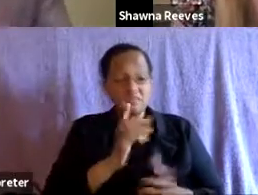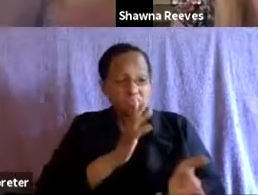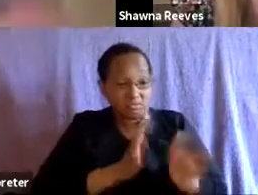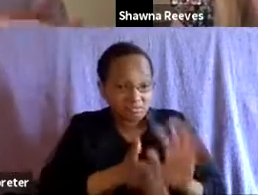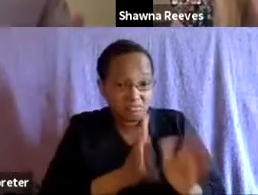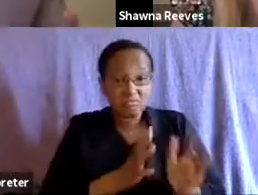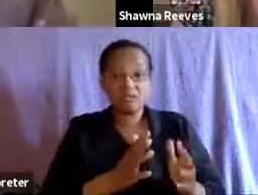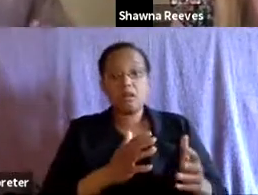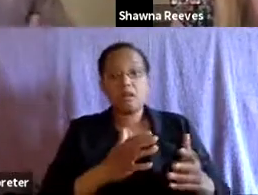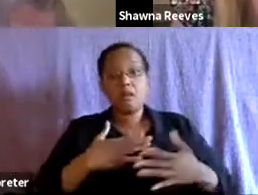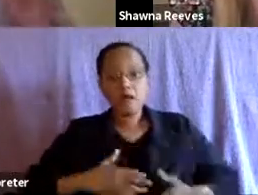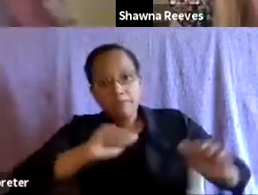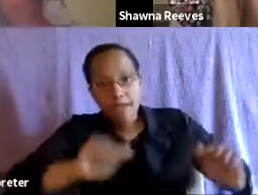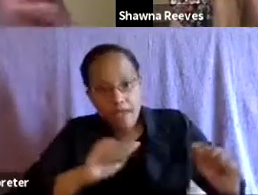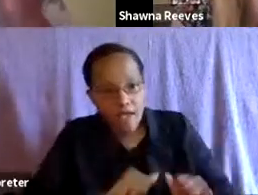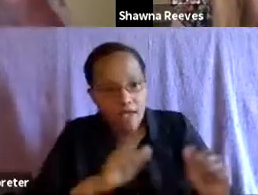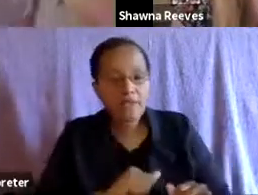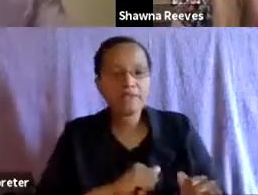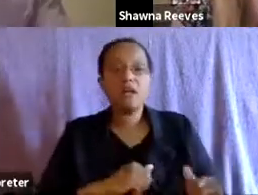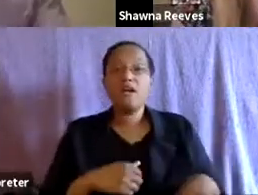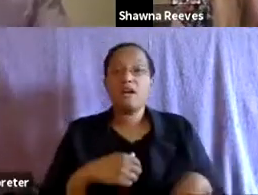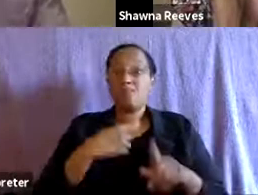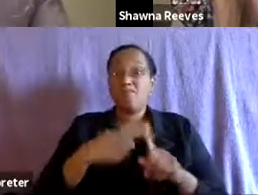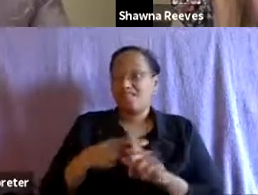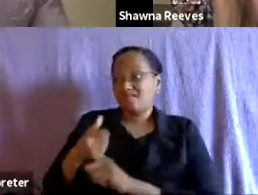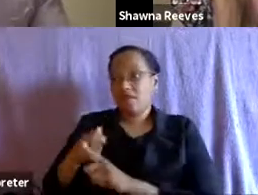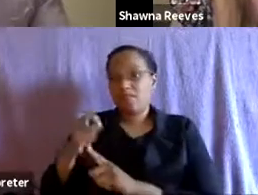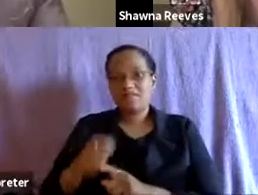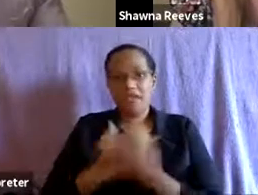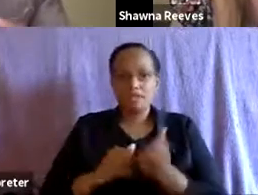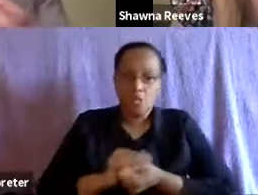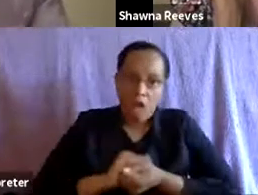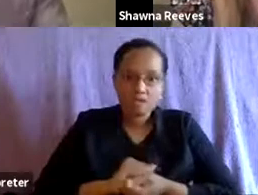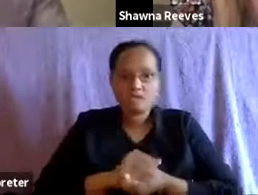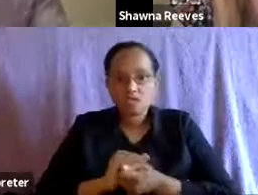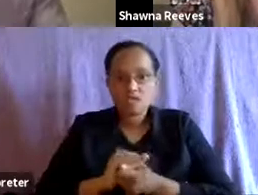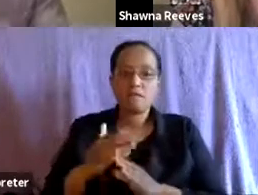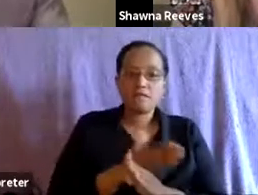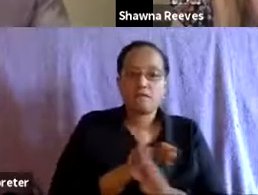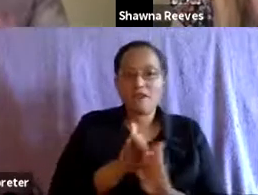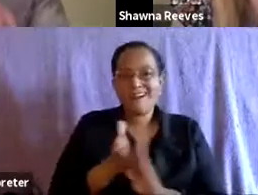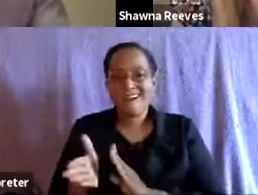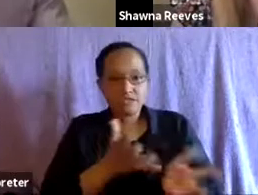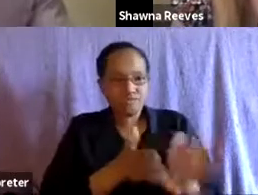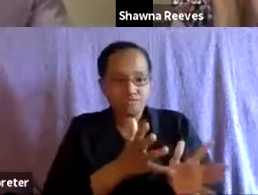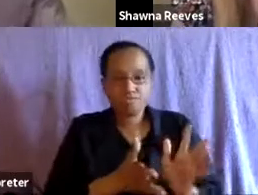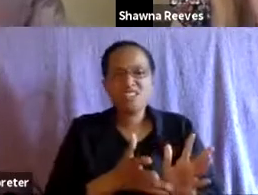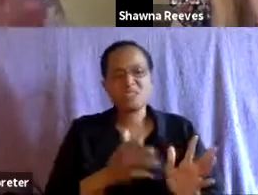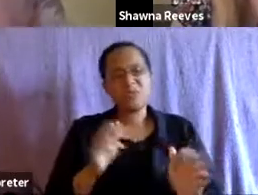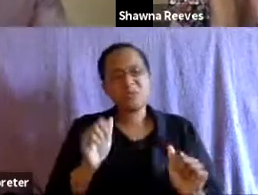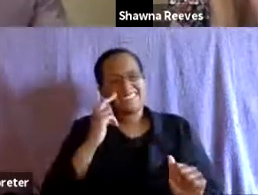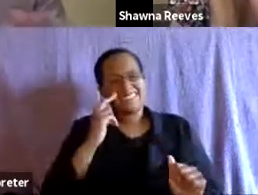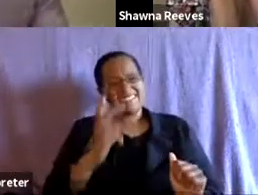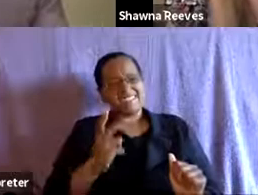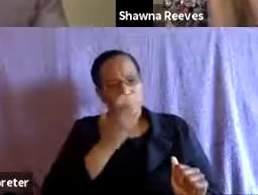that's about 4 minutes to bathe and give medication and hydrate and feed